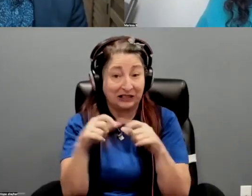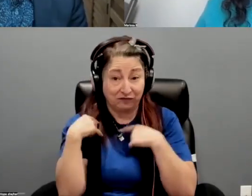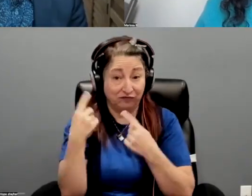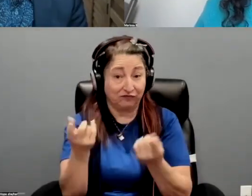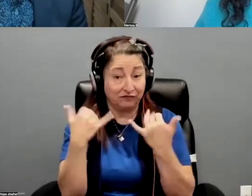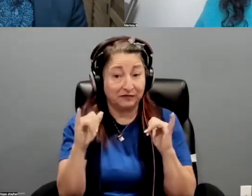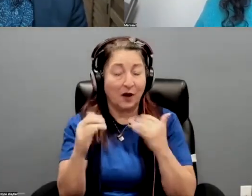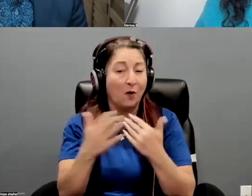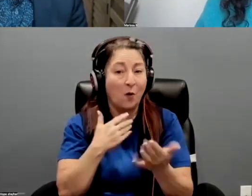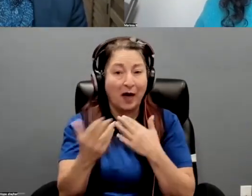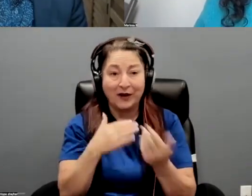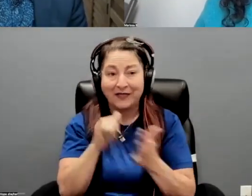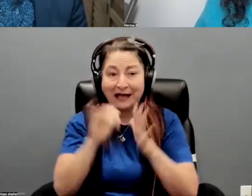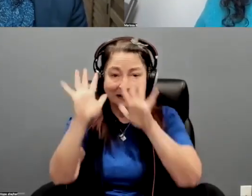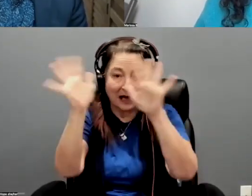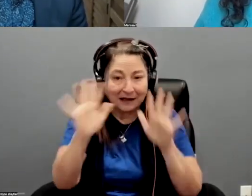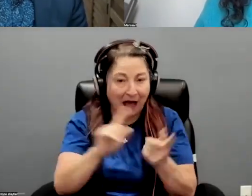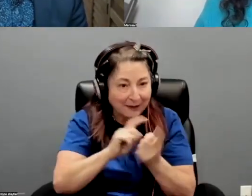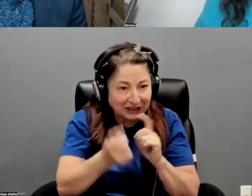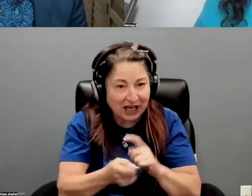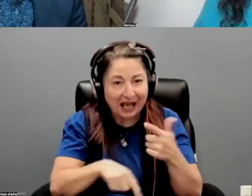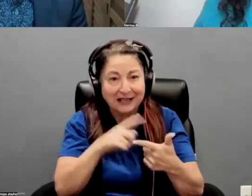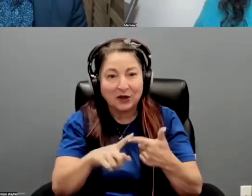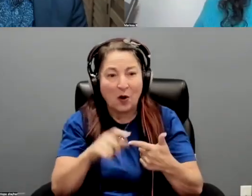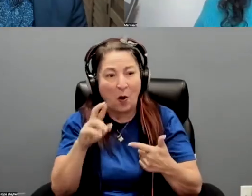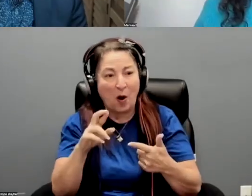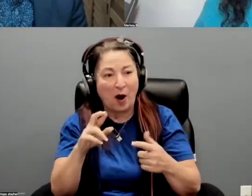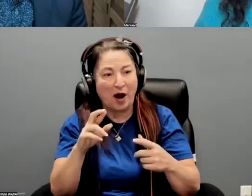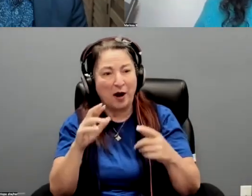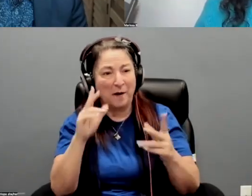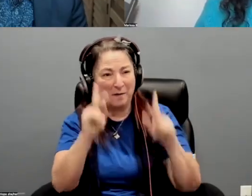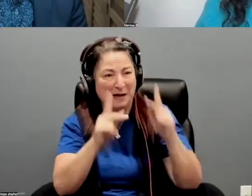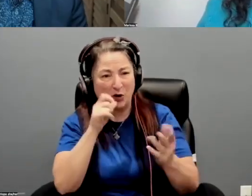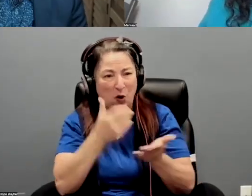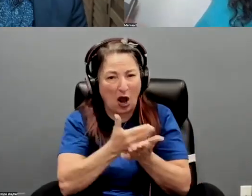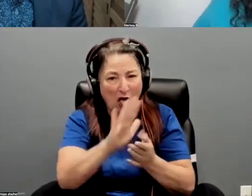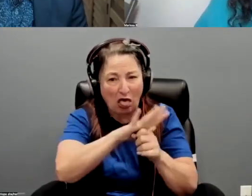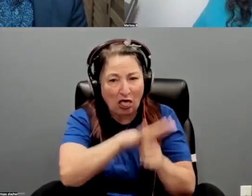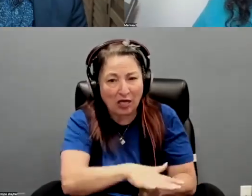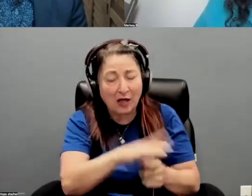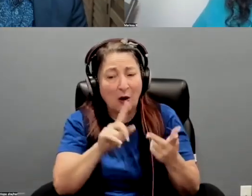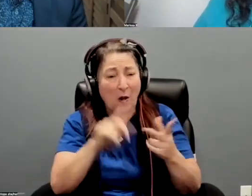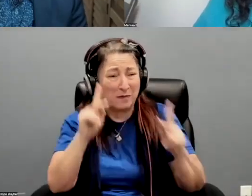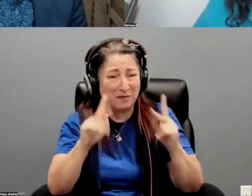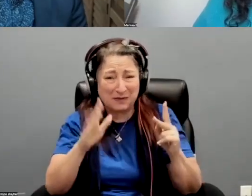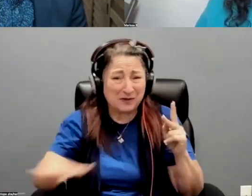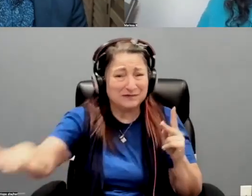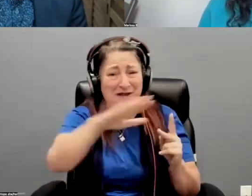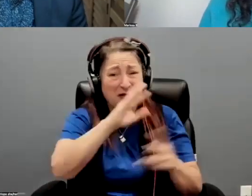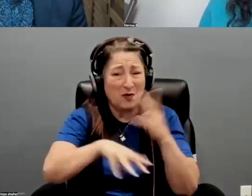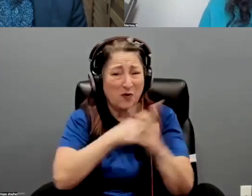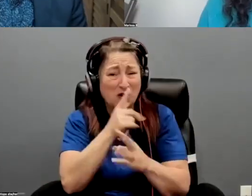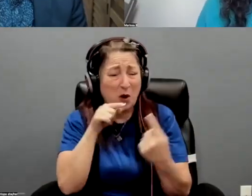is climate change or it is marginalized communities, or people across the world that are struggling right